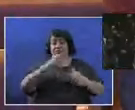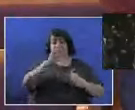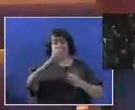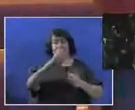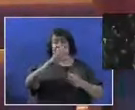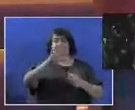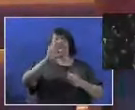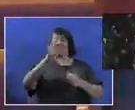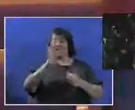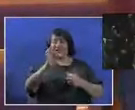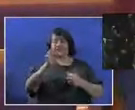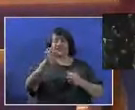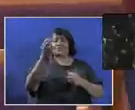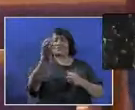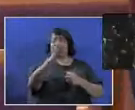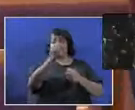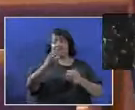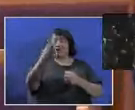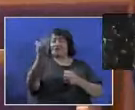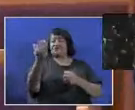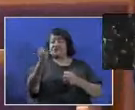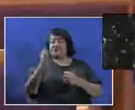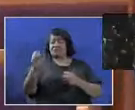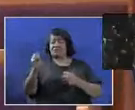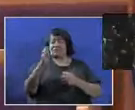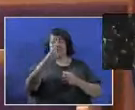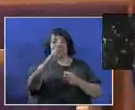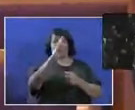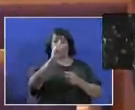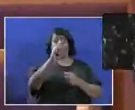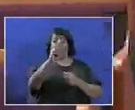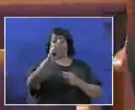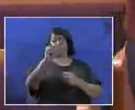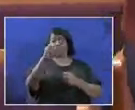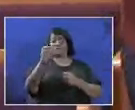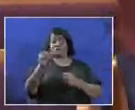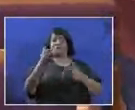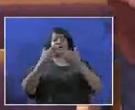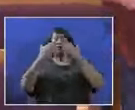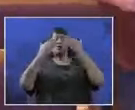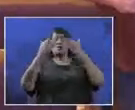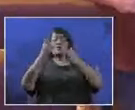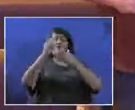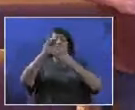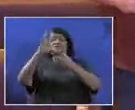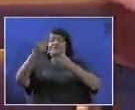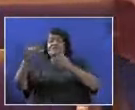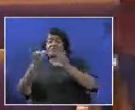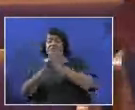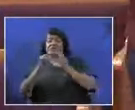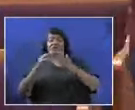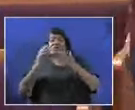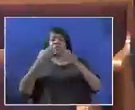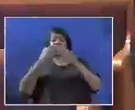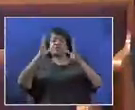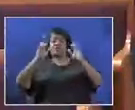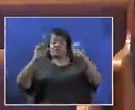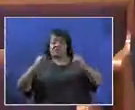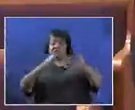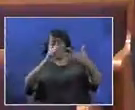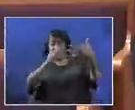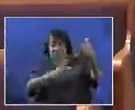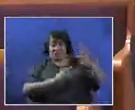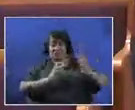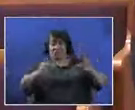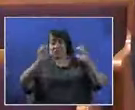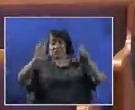Kentucky, 40210. All right. Thank you, Tyler, so much. You've seen all the ways that you can give, whatever